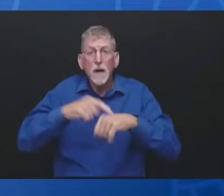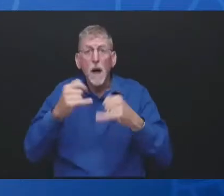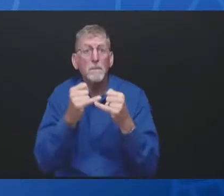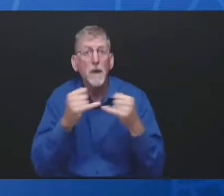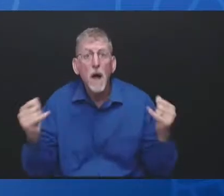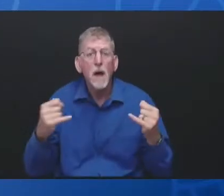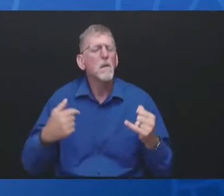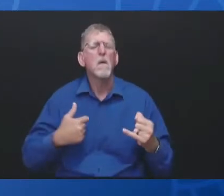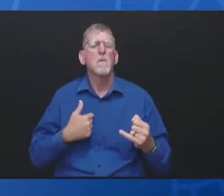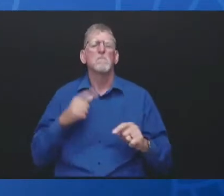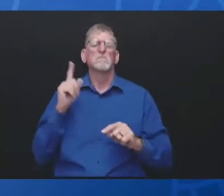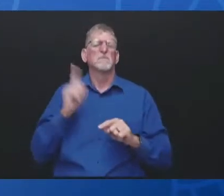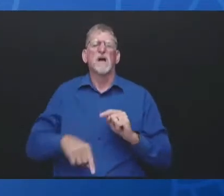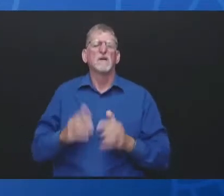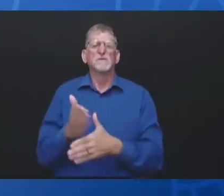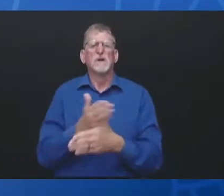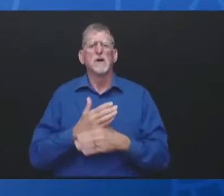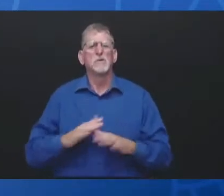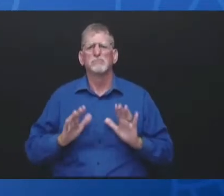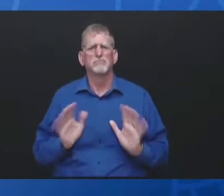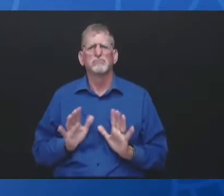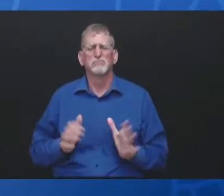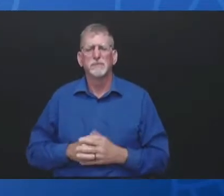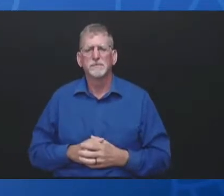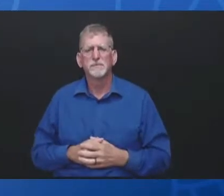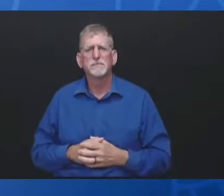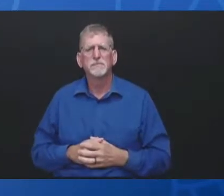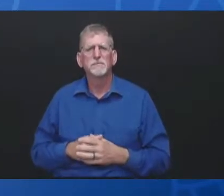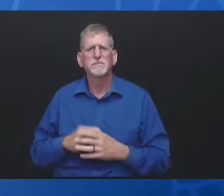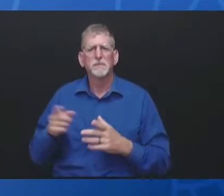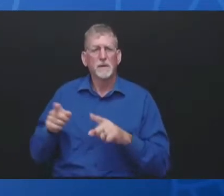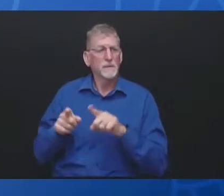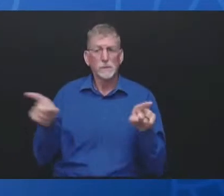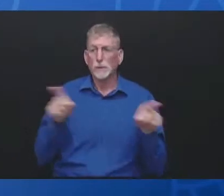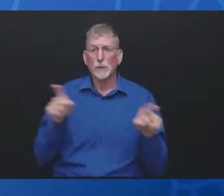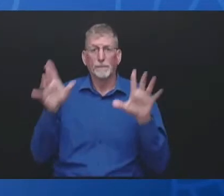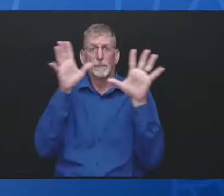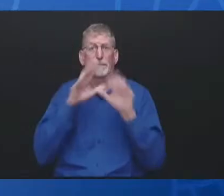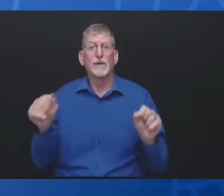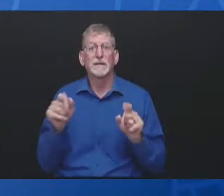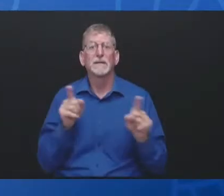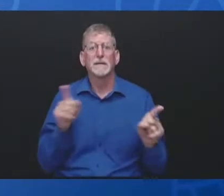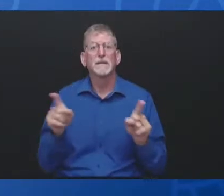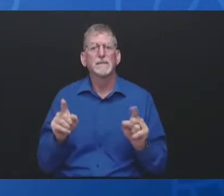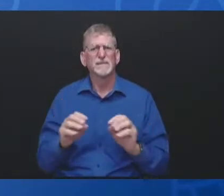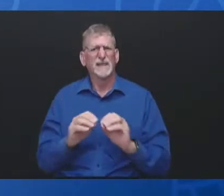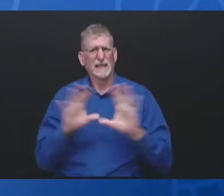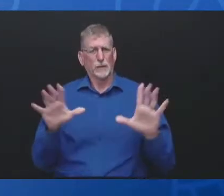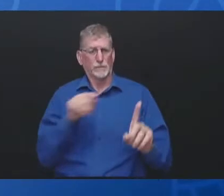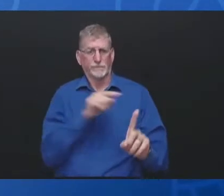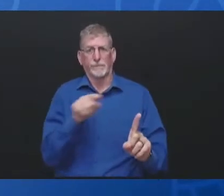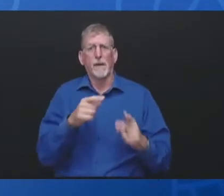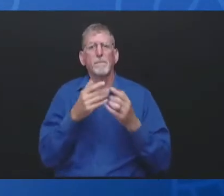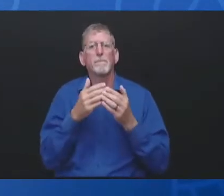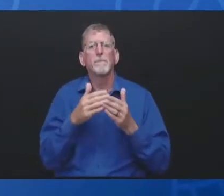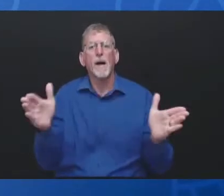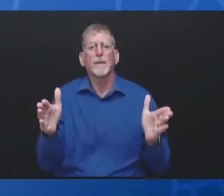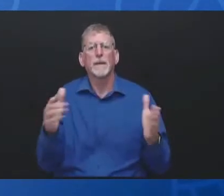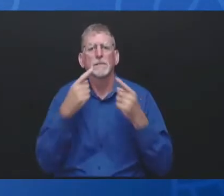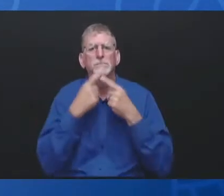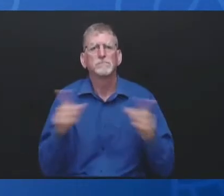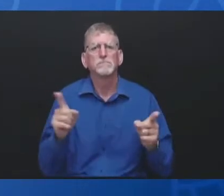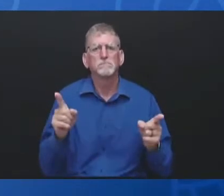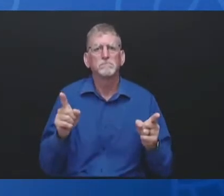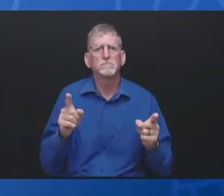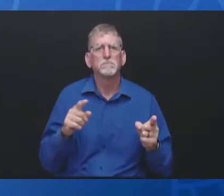think clearly you should look to the president's sentiment that he's made very public as to indicate whether or not he's satisfied with what they've done. Yes,